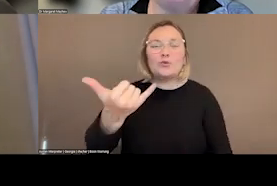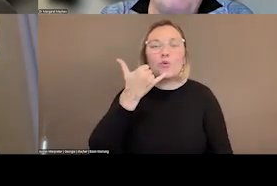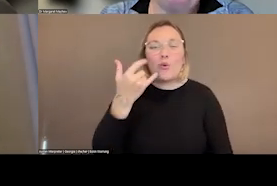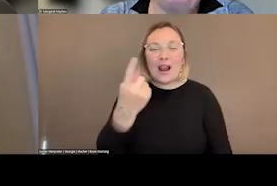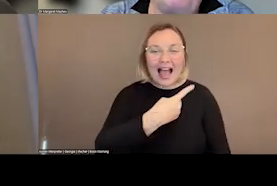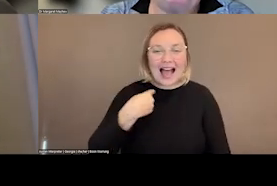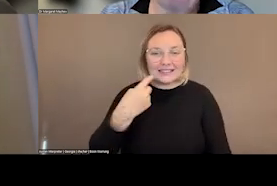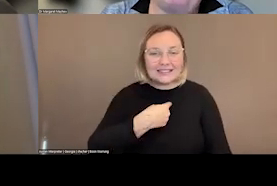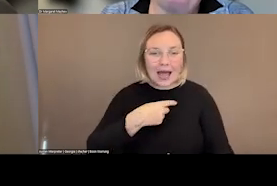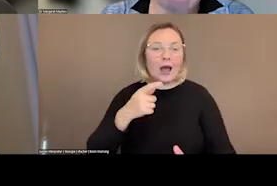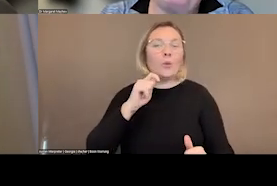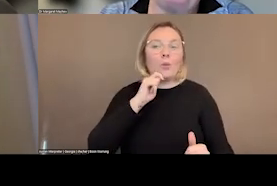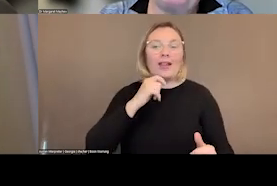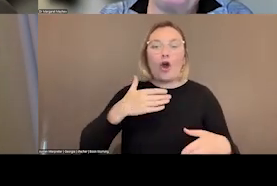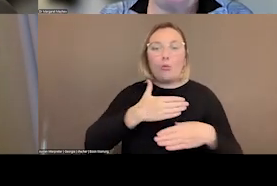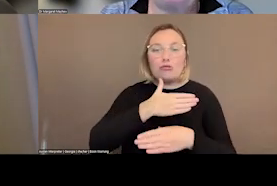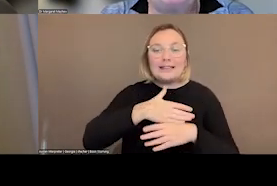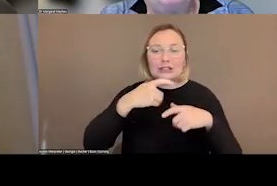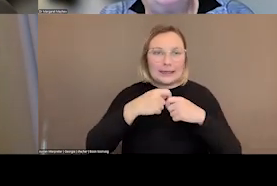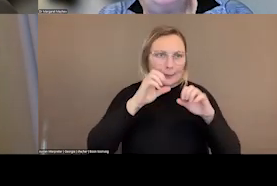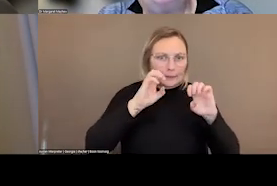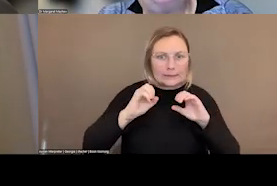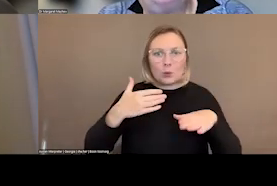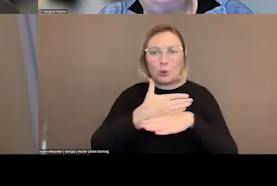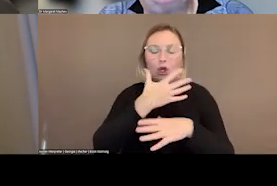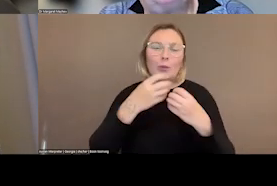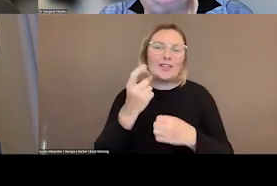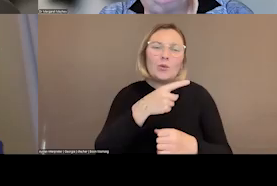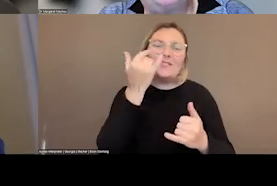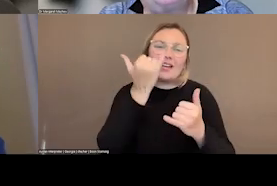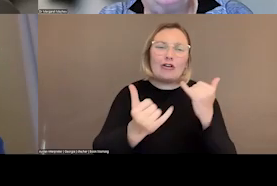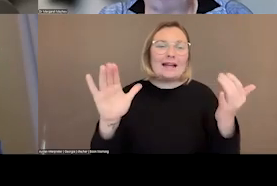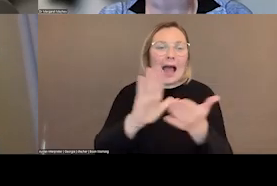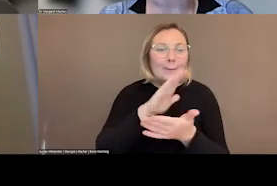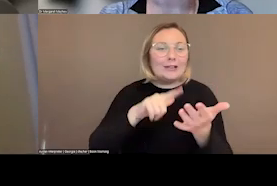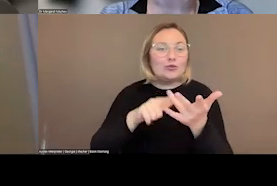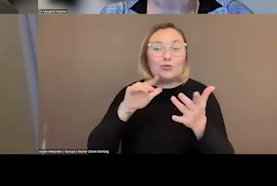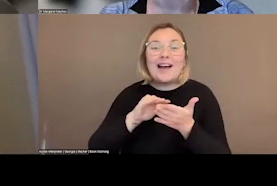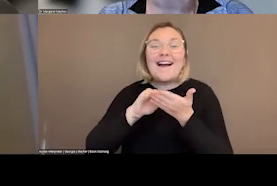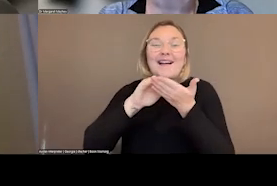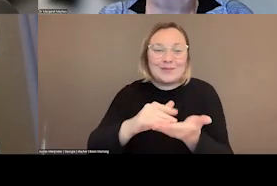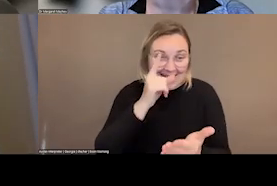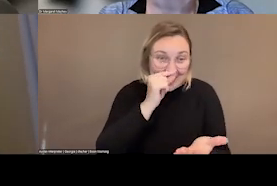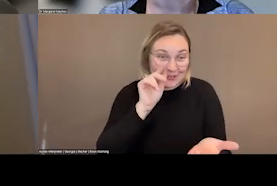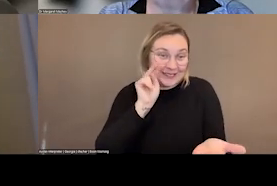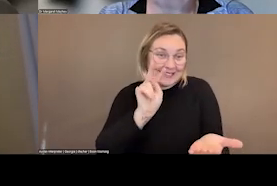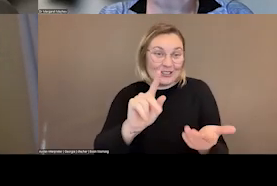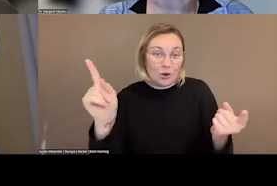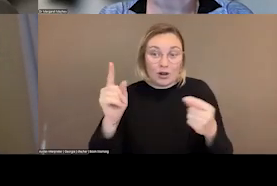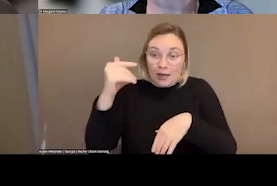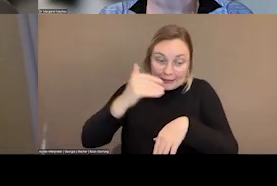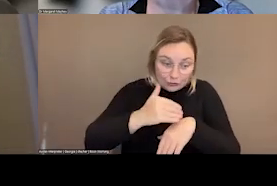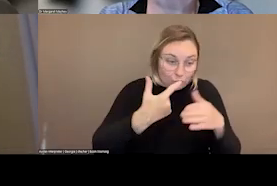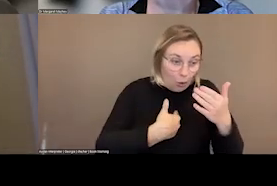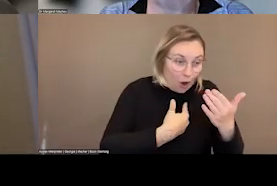we will get our operations team onto it. We will work with you. We're very happy to help. And as you can see, I've just had issues with it.